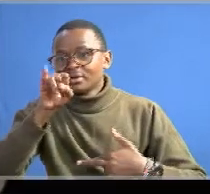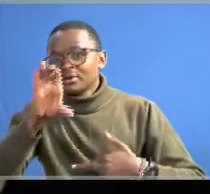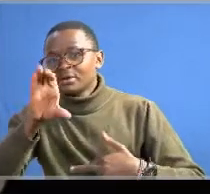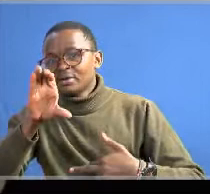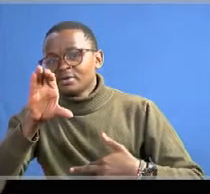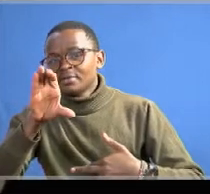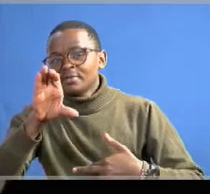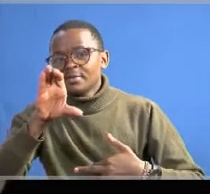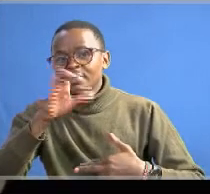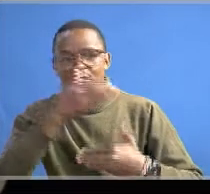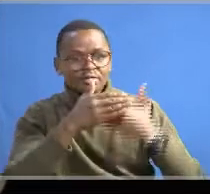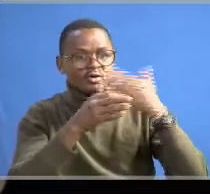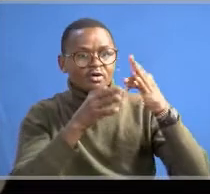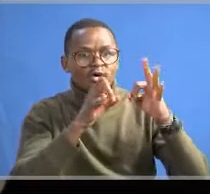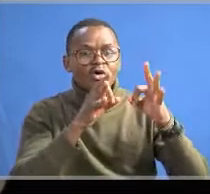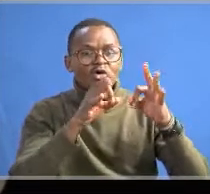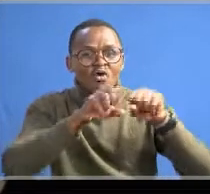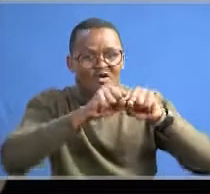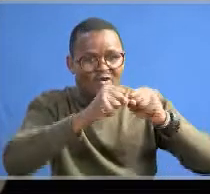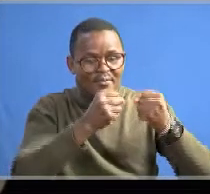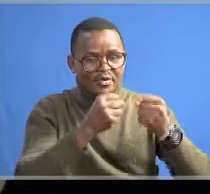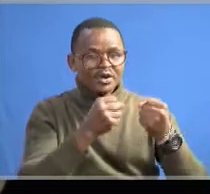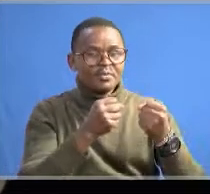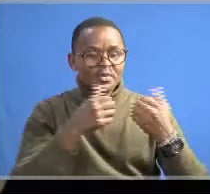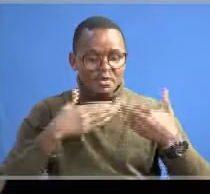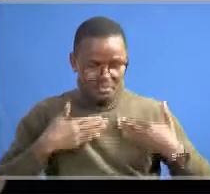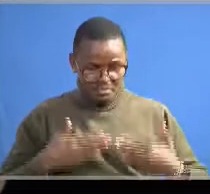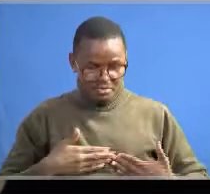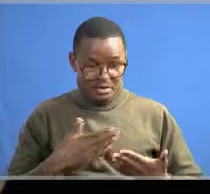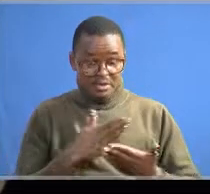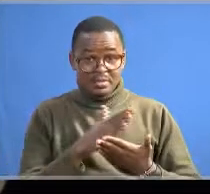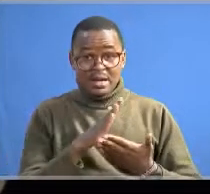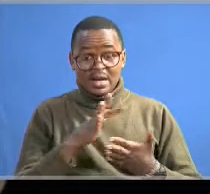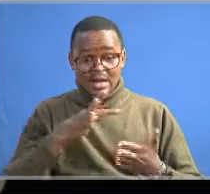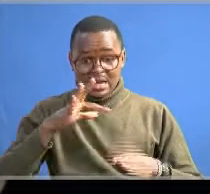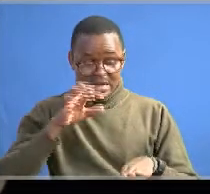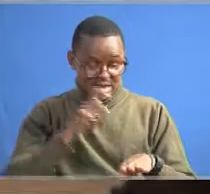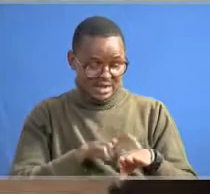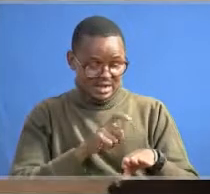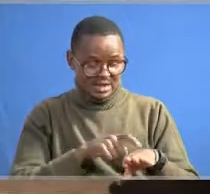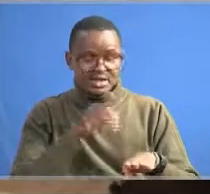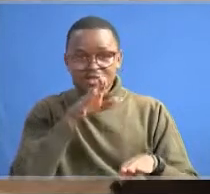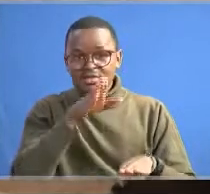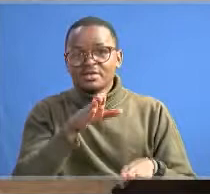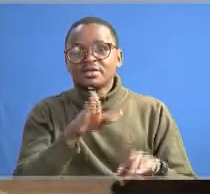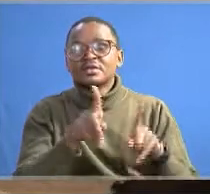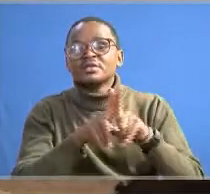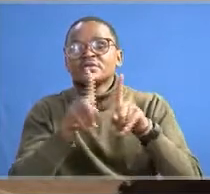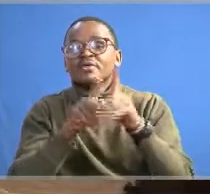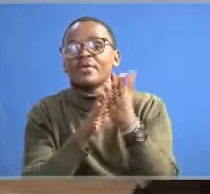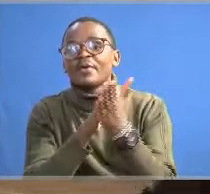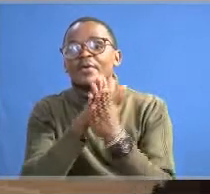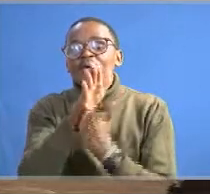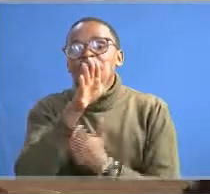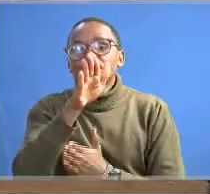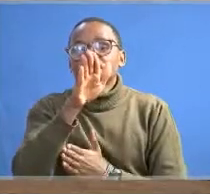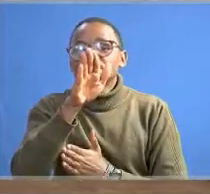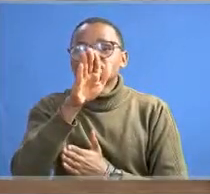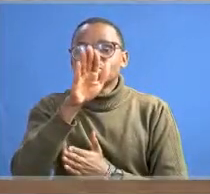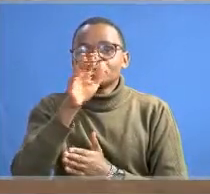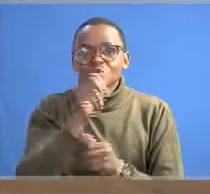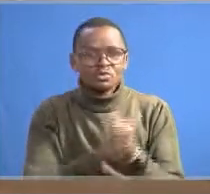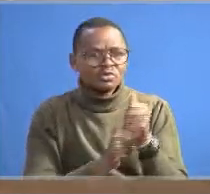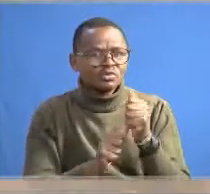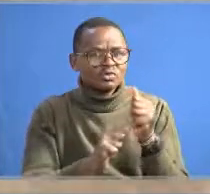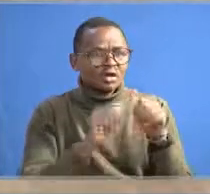the reconstruction of broken or deformed body parts such as bones. This is as well as the printing of prosthetic limbs,